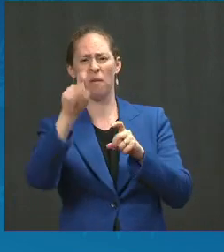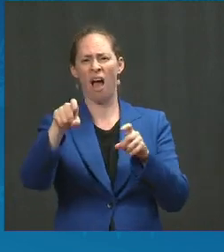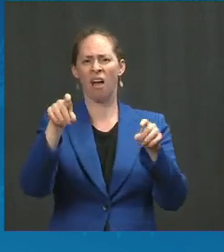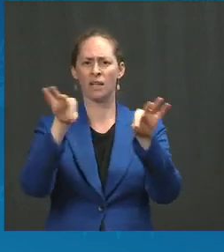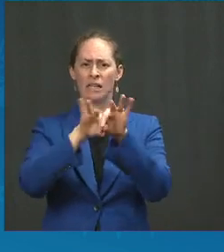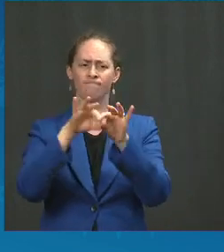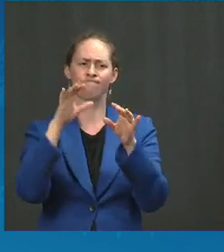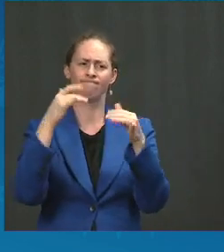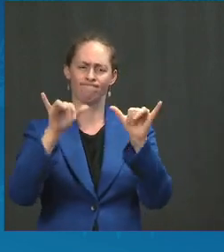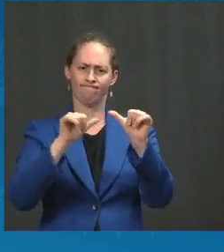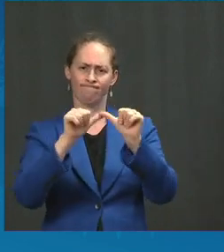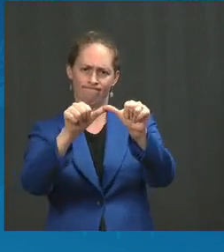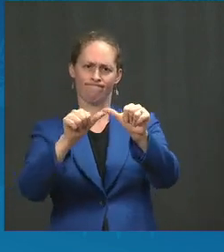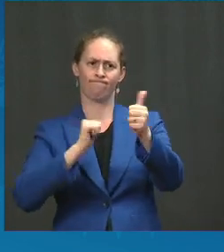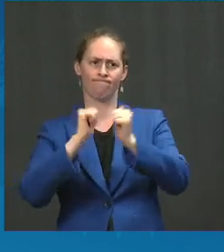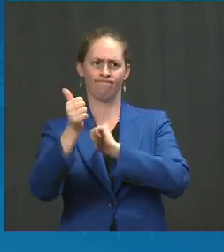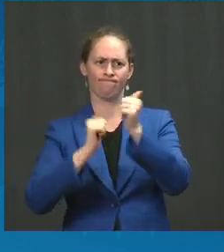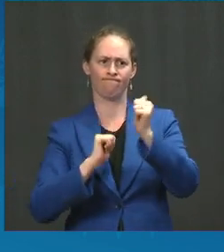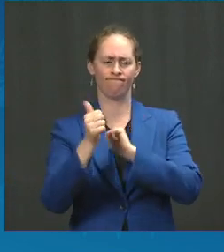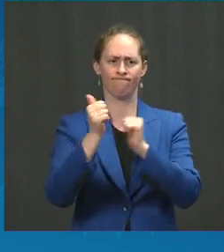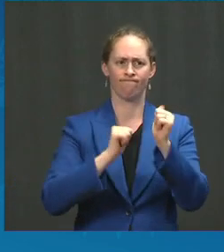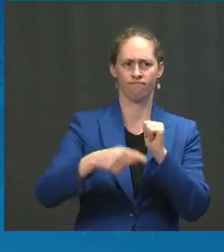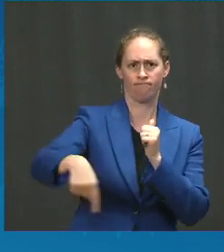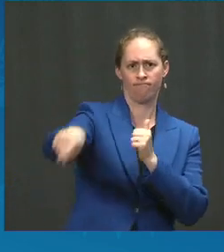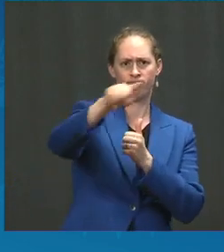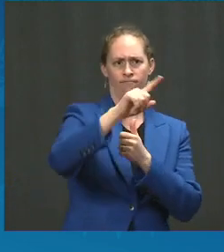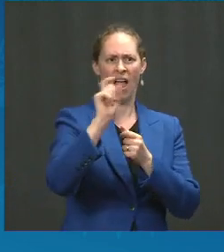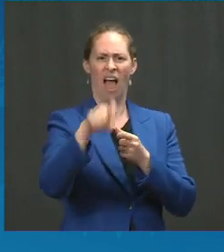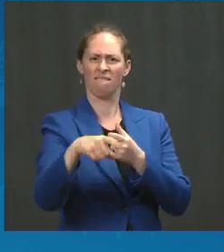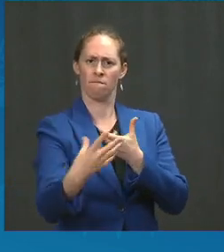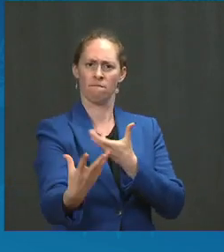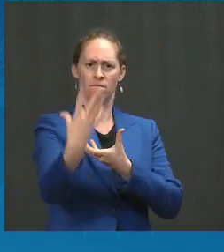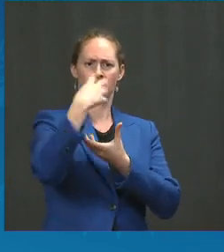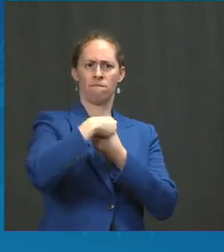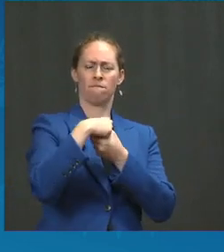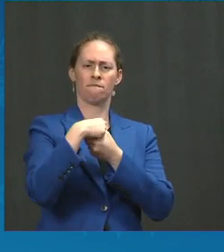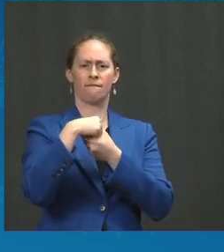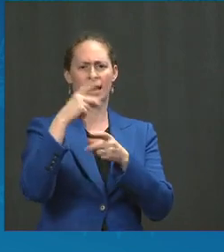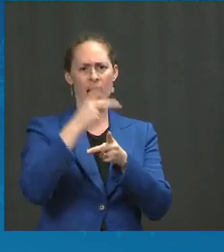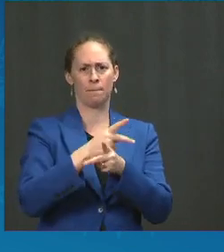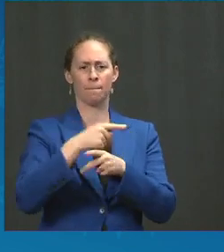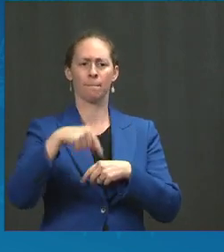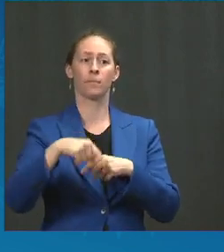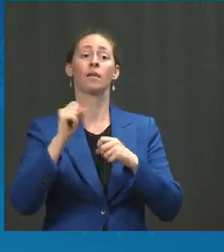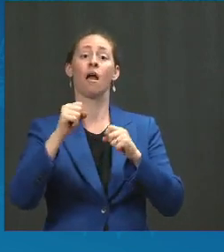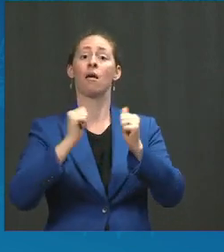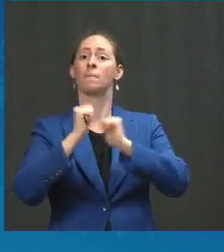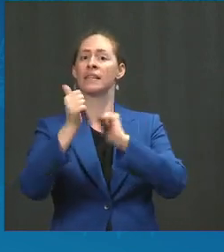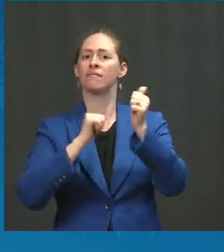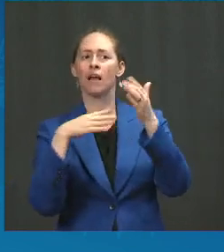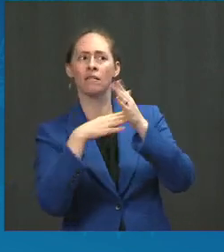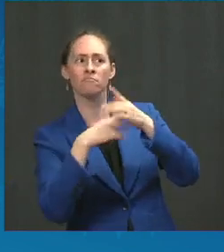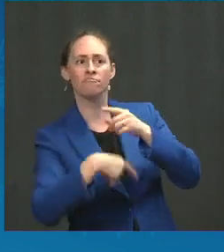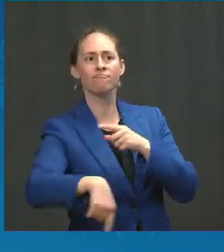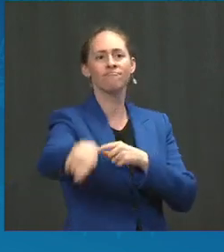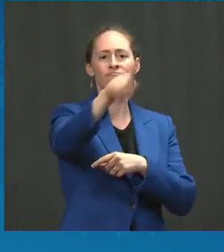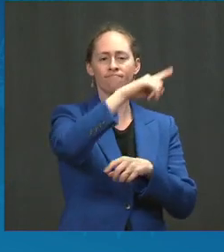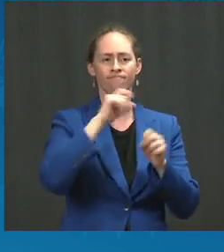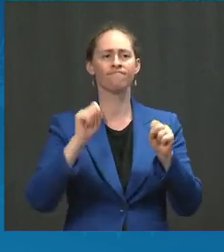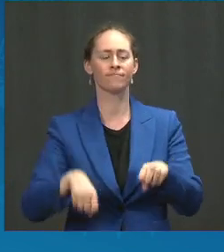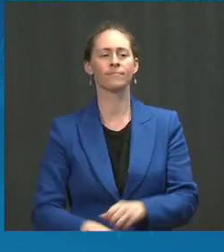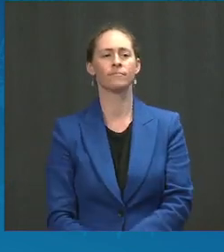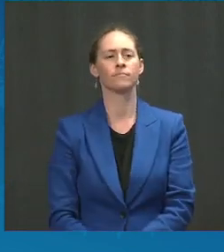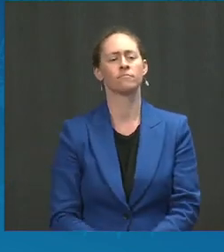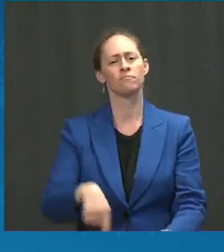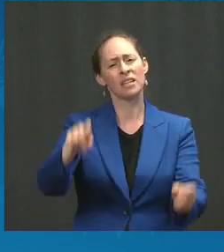big part of the formula for how we will do that. All that to say, you do so much. So again,